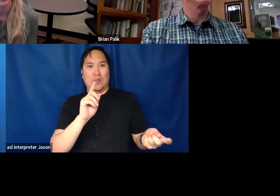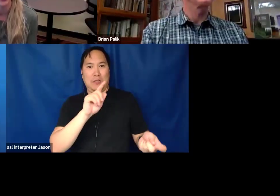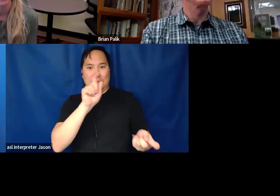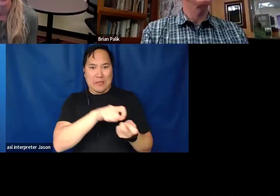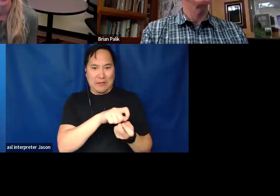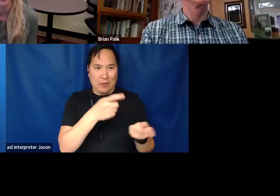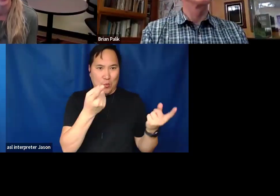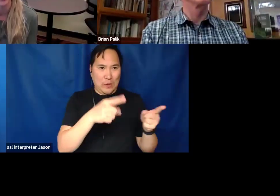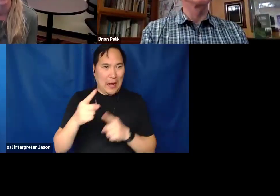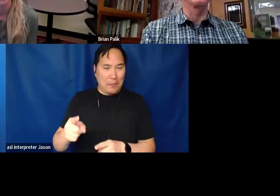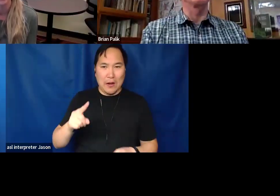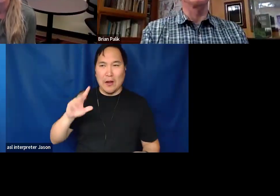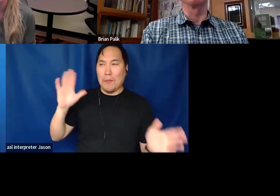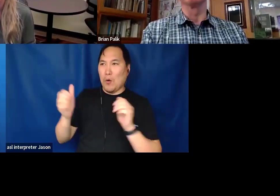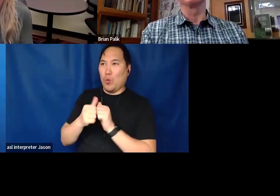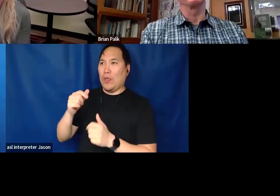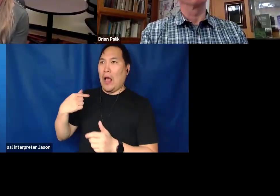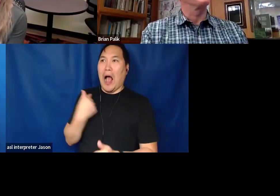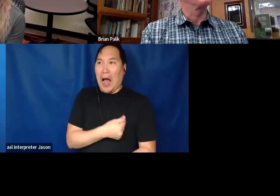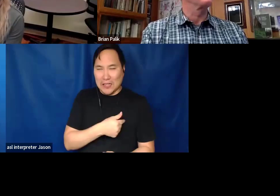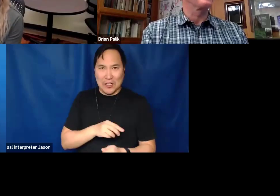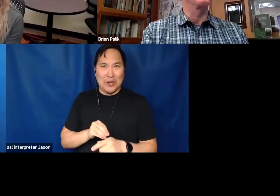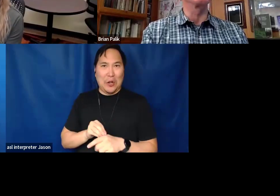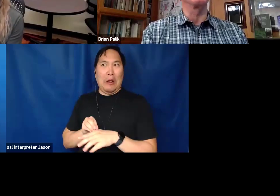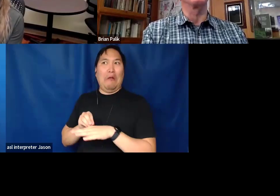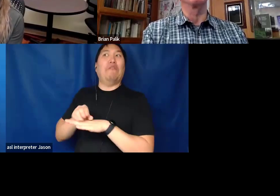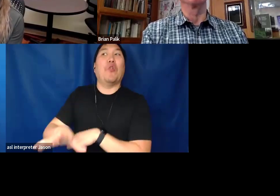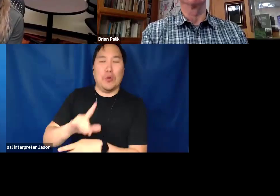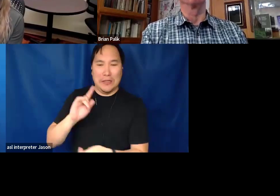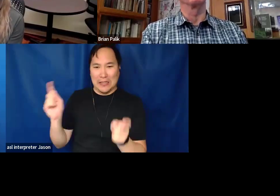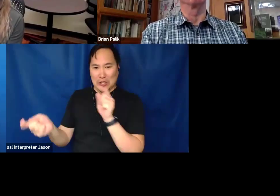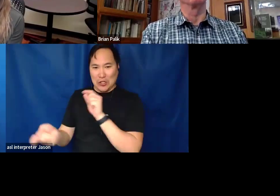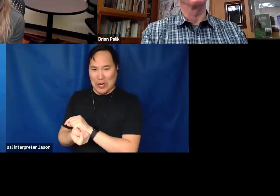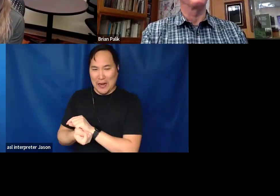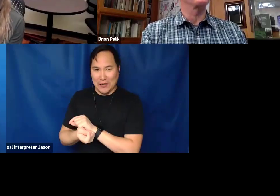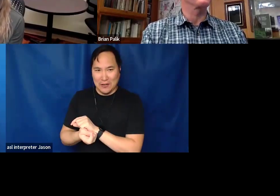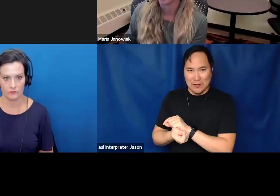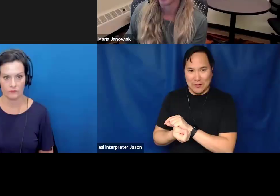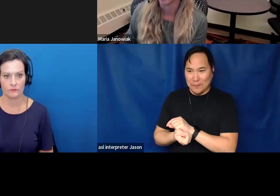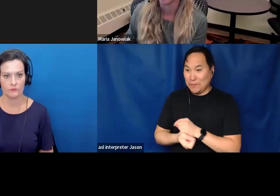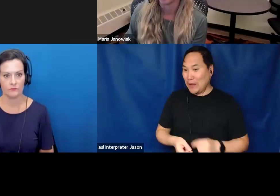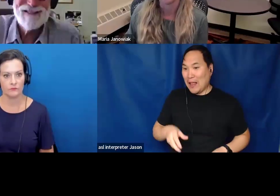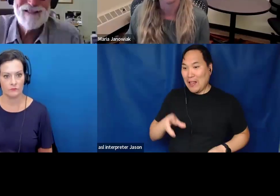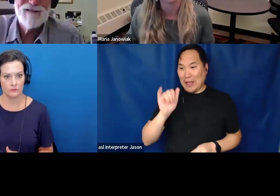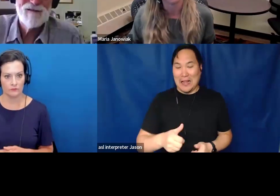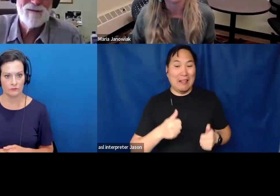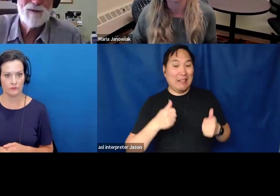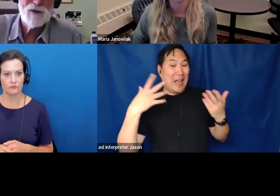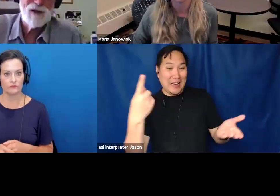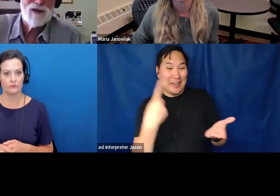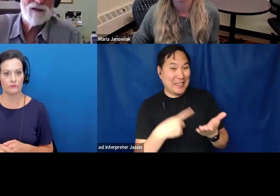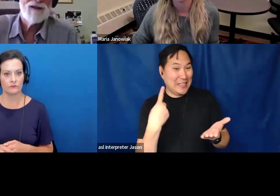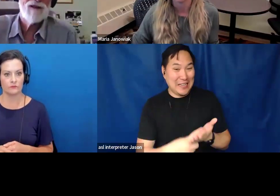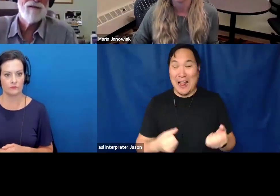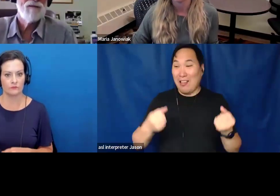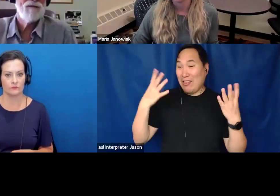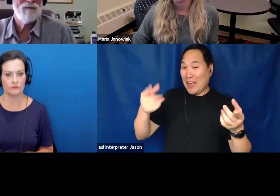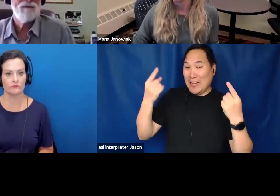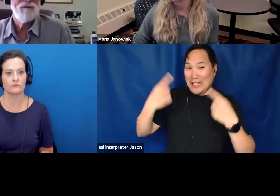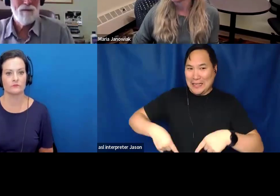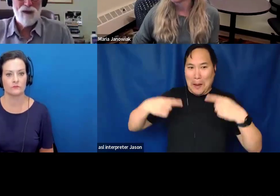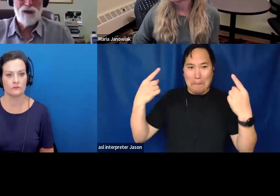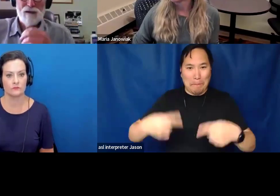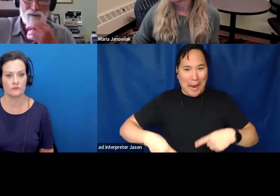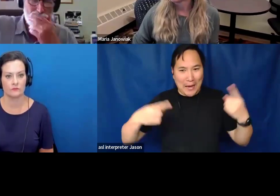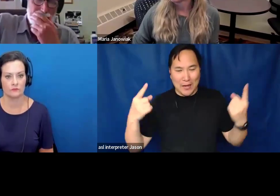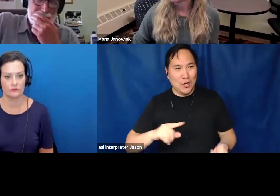relate to ecological forestry? Yeah, that is an area of a lot of discussion, a lot of debate.